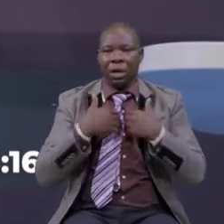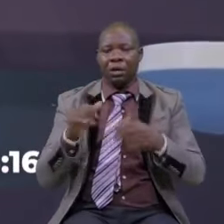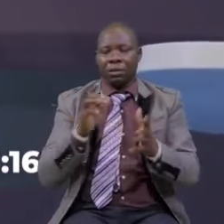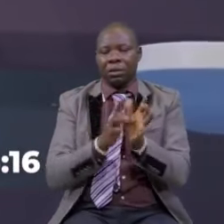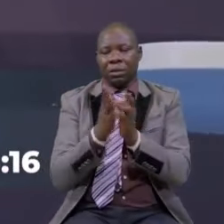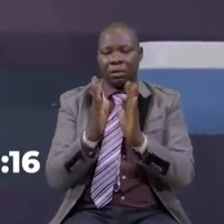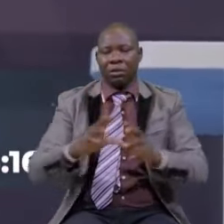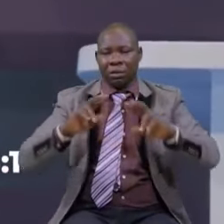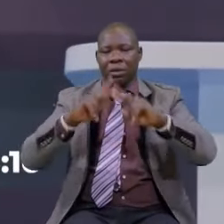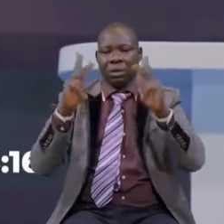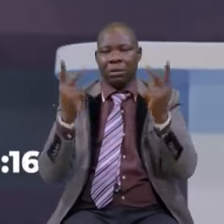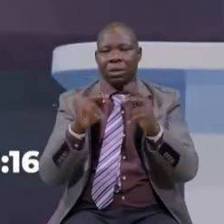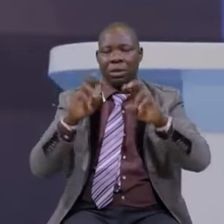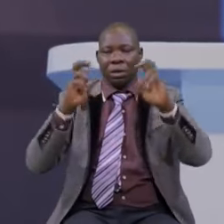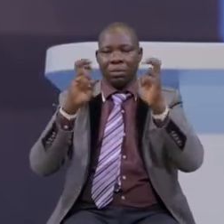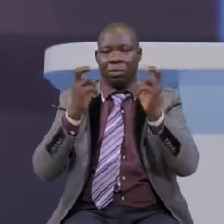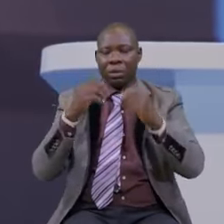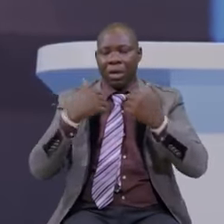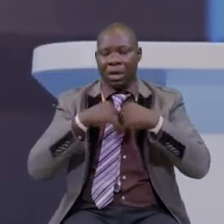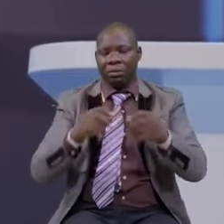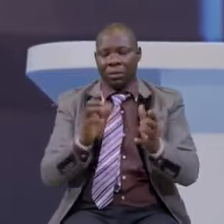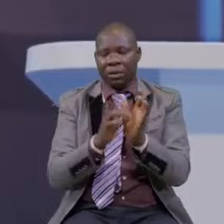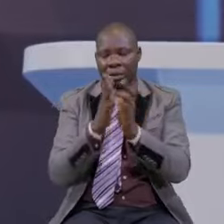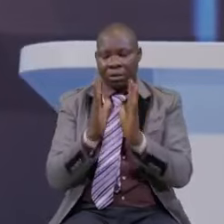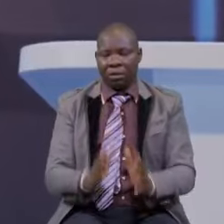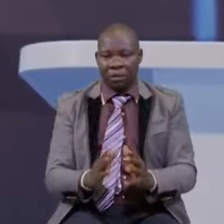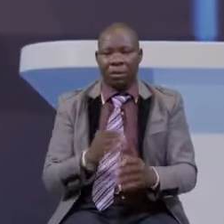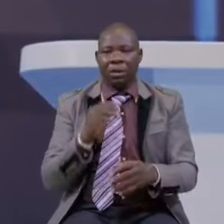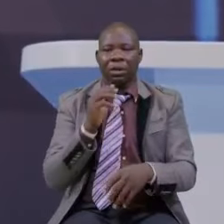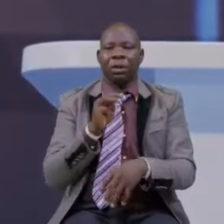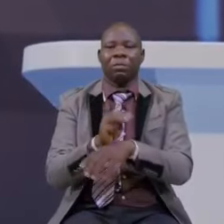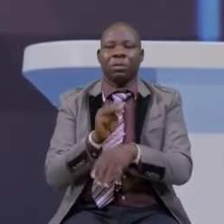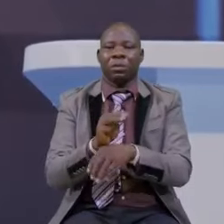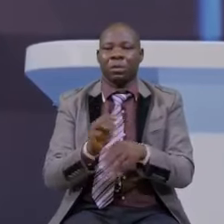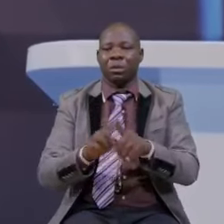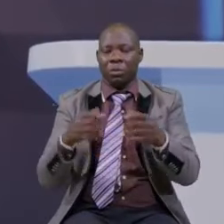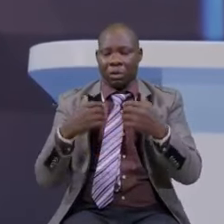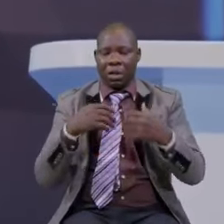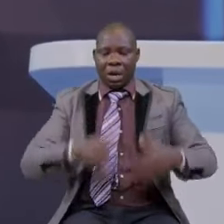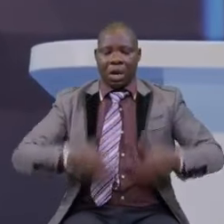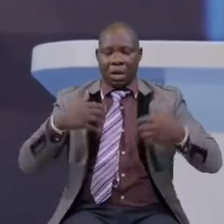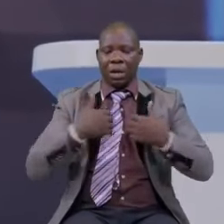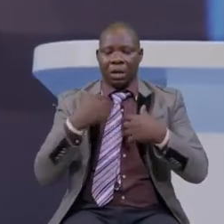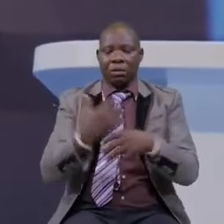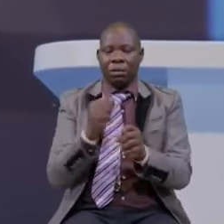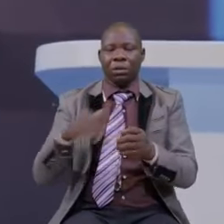title, I've been Christian ministry, but anger has taken over their lives.